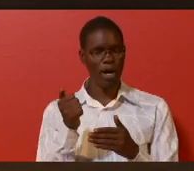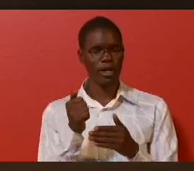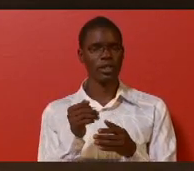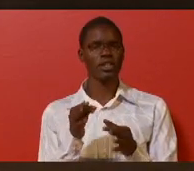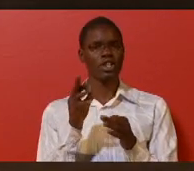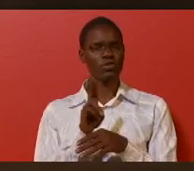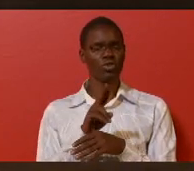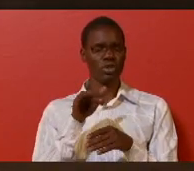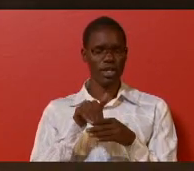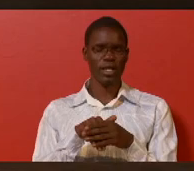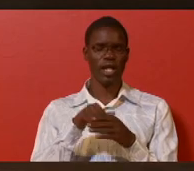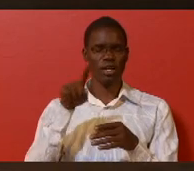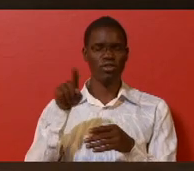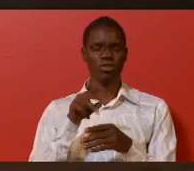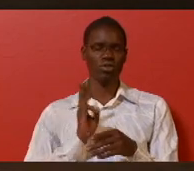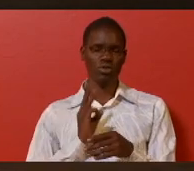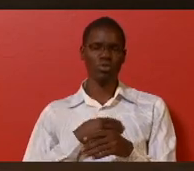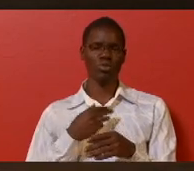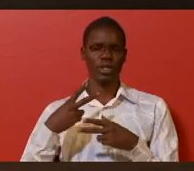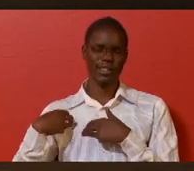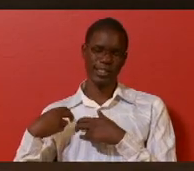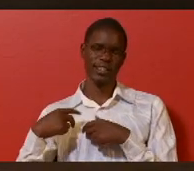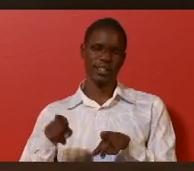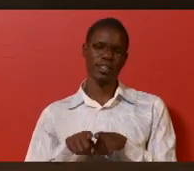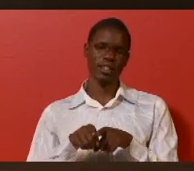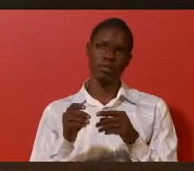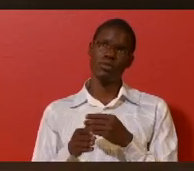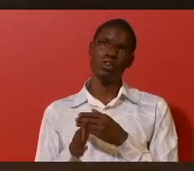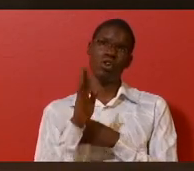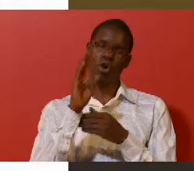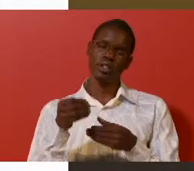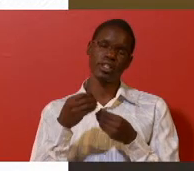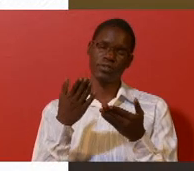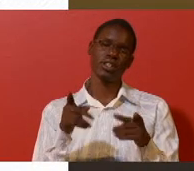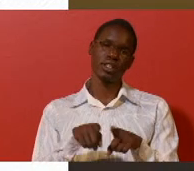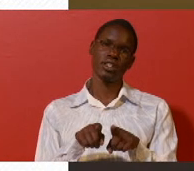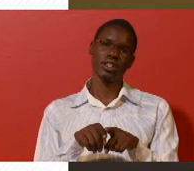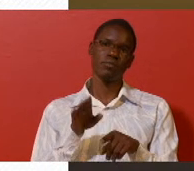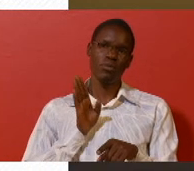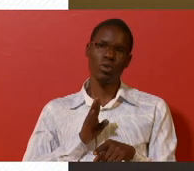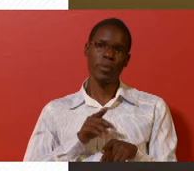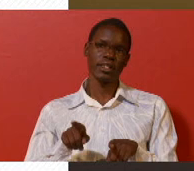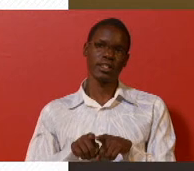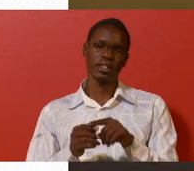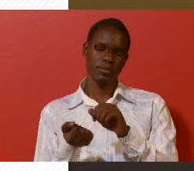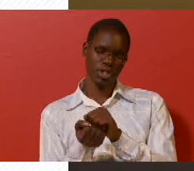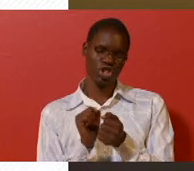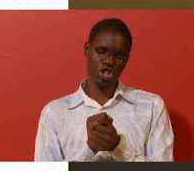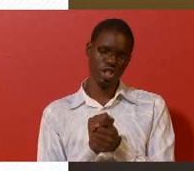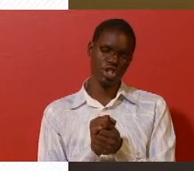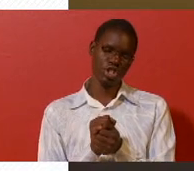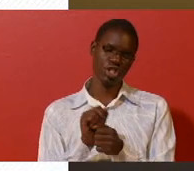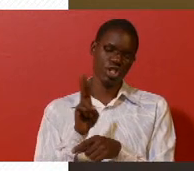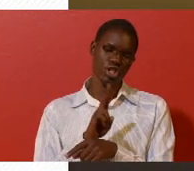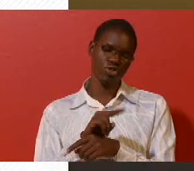is a misuse. For this reason, God gave them up to vile passions, for even their women exchanged the natural